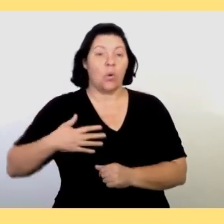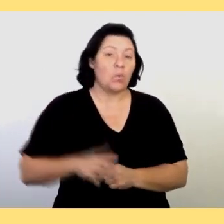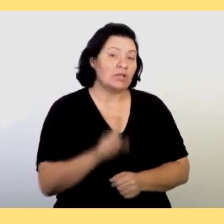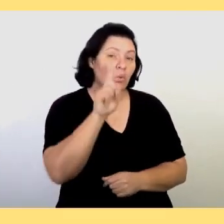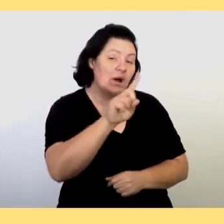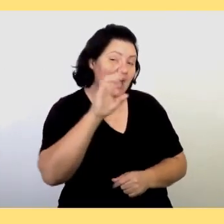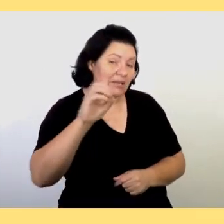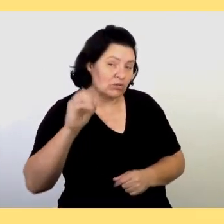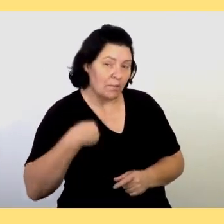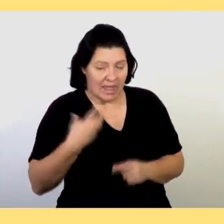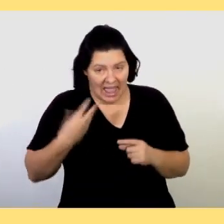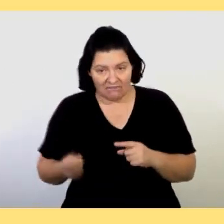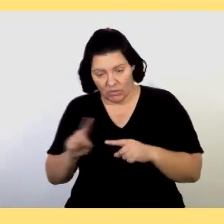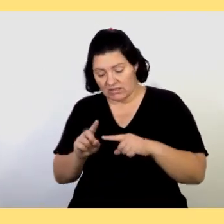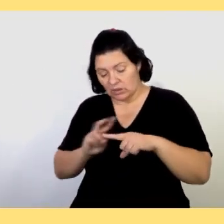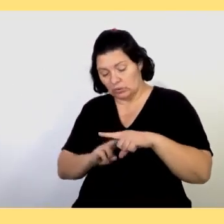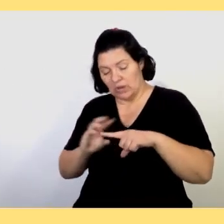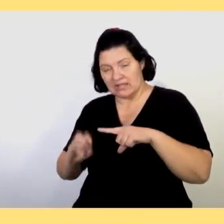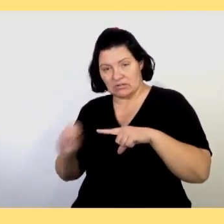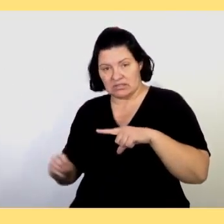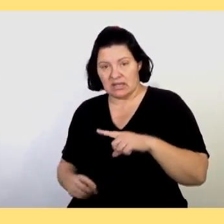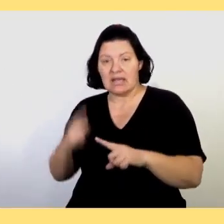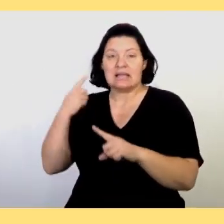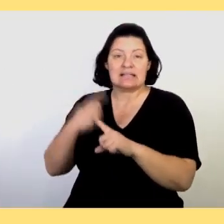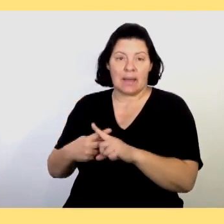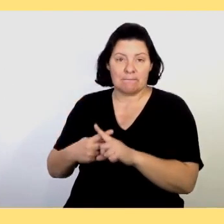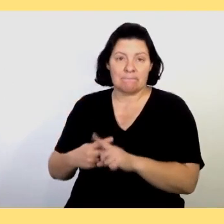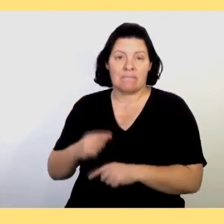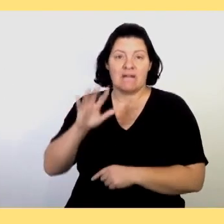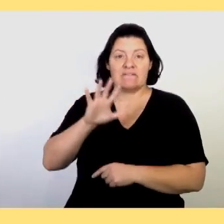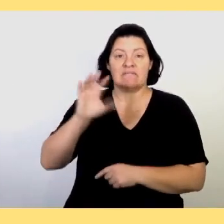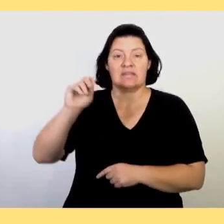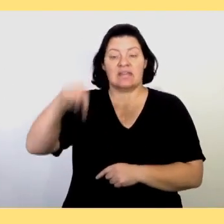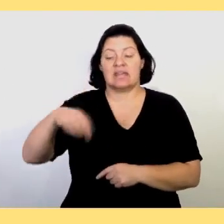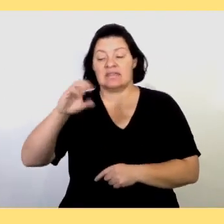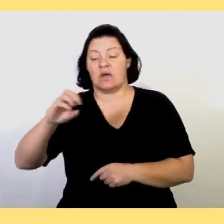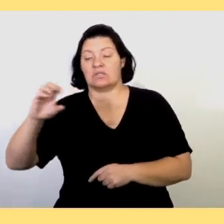want 100. What you have is 200 multiplied by